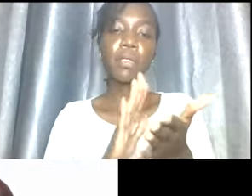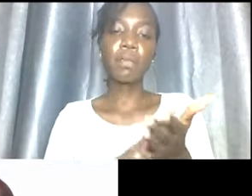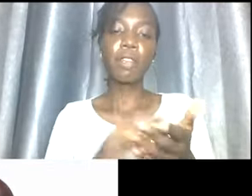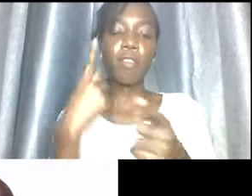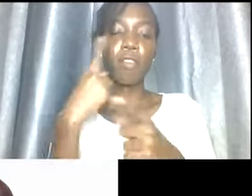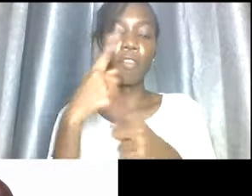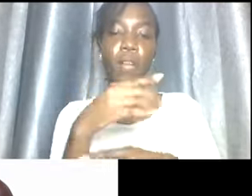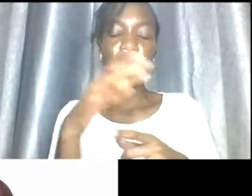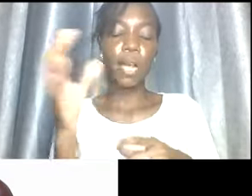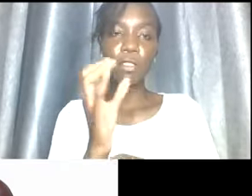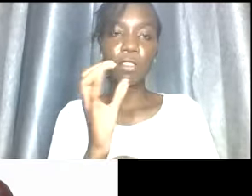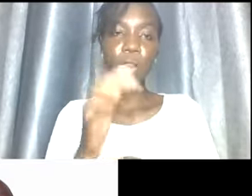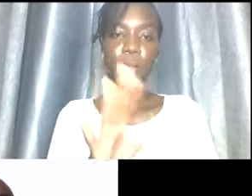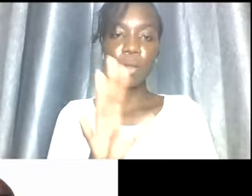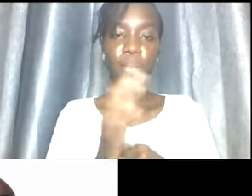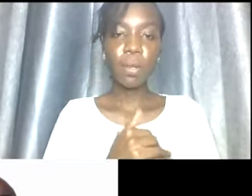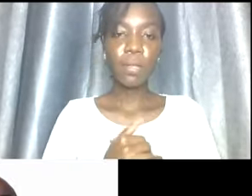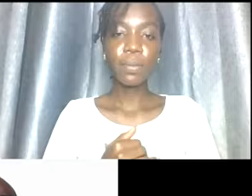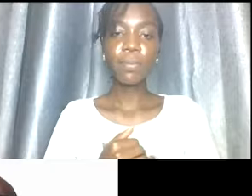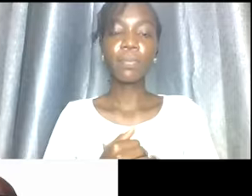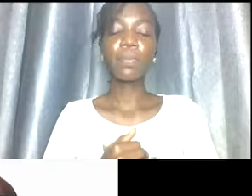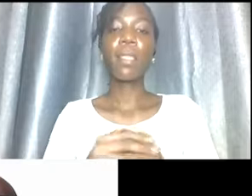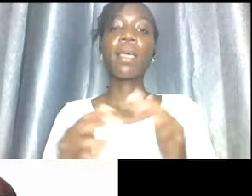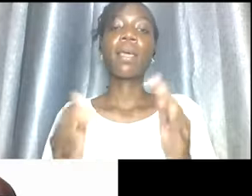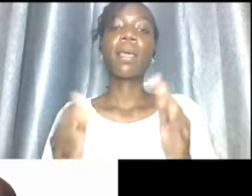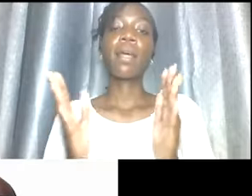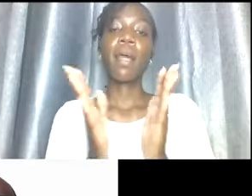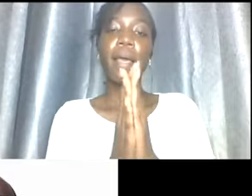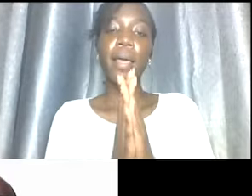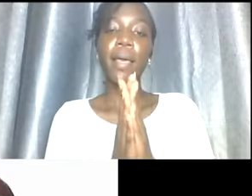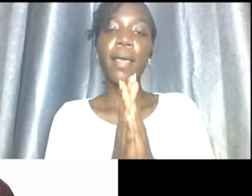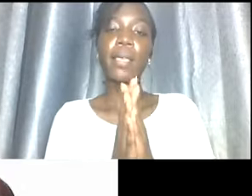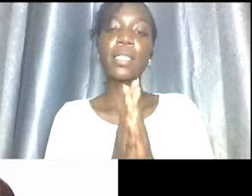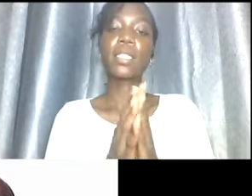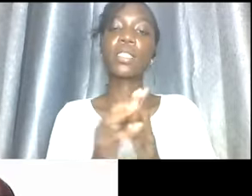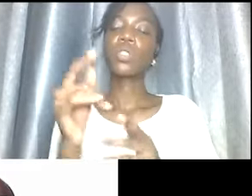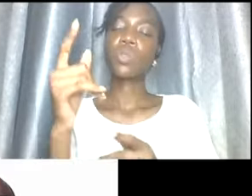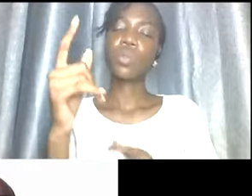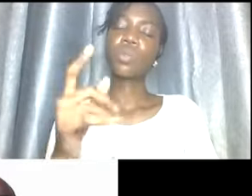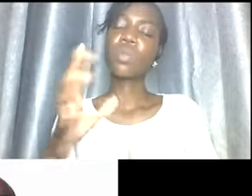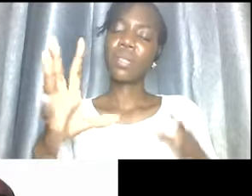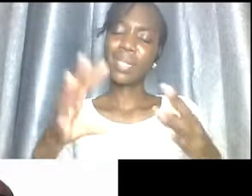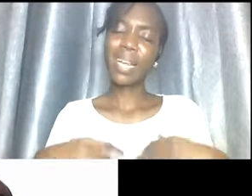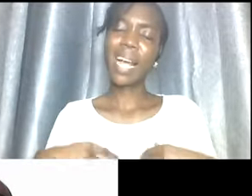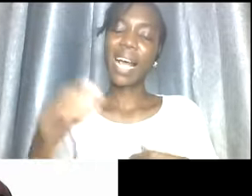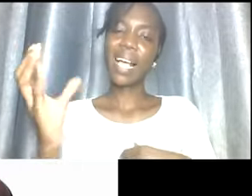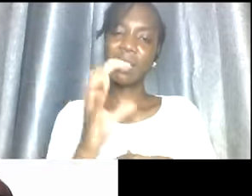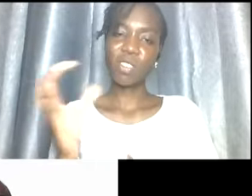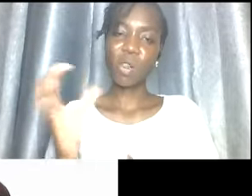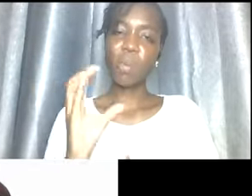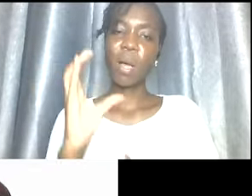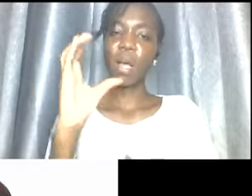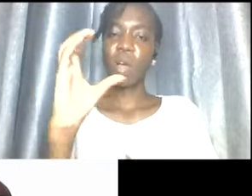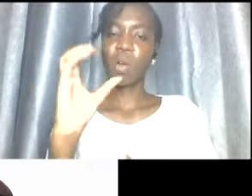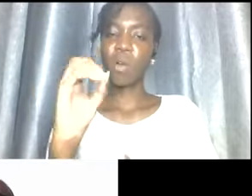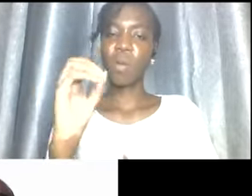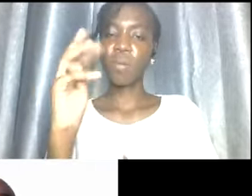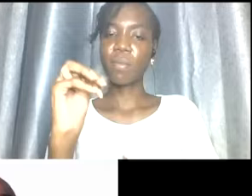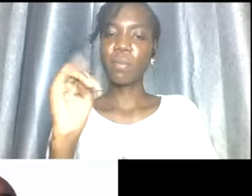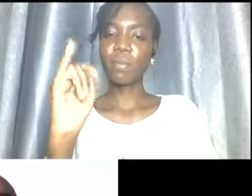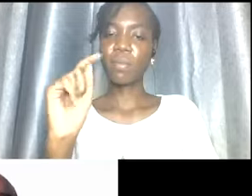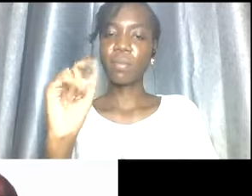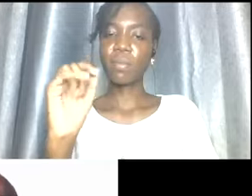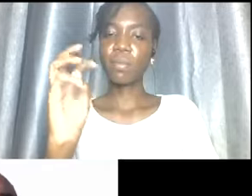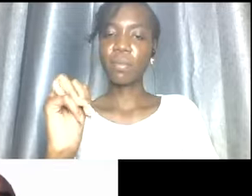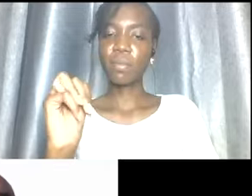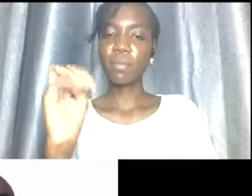customer, and recognize that your commitment to your customer is not just your external customer. We also have